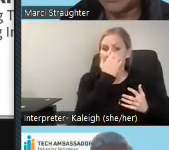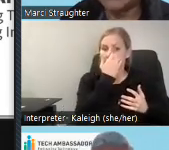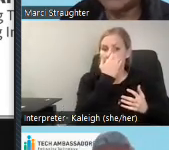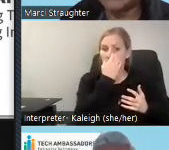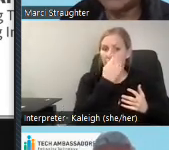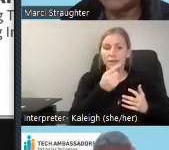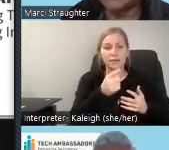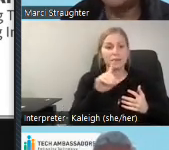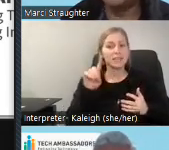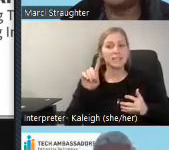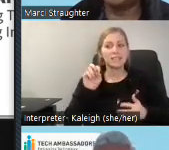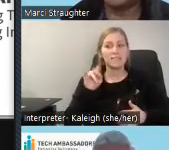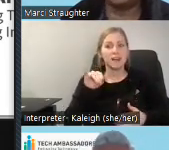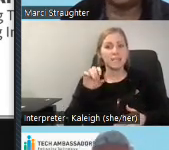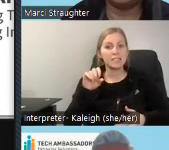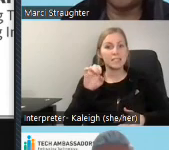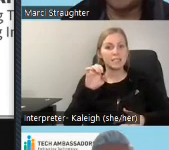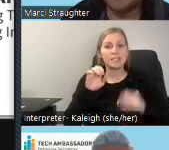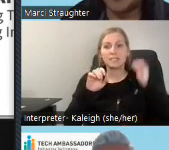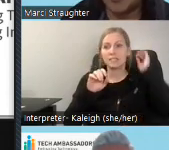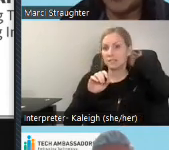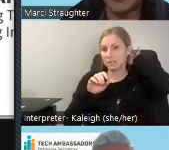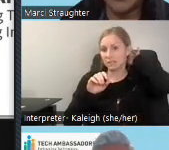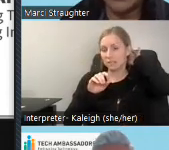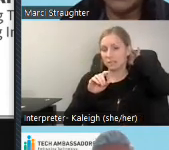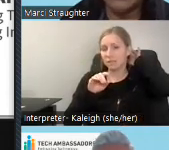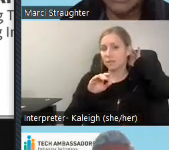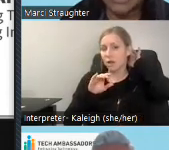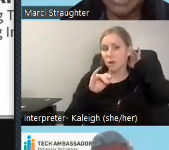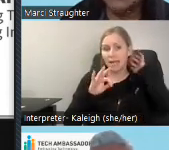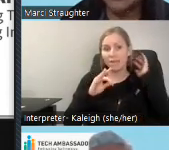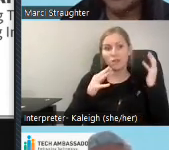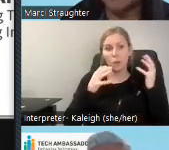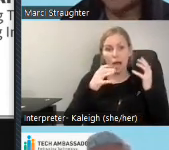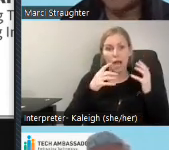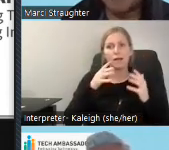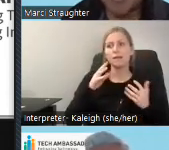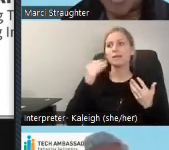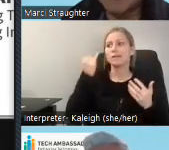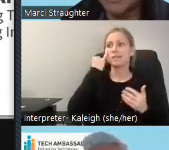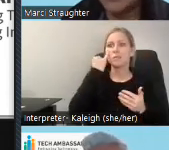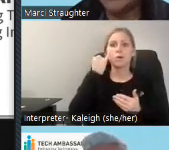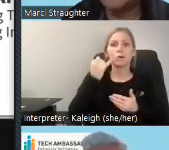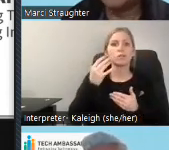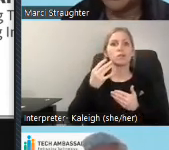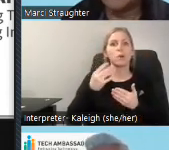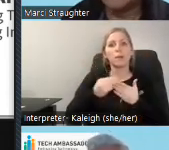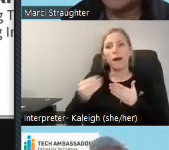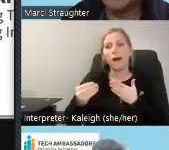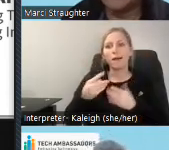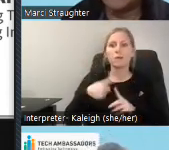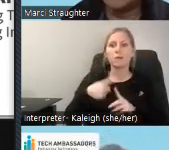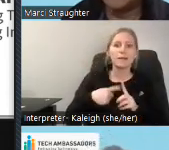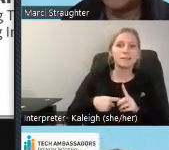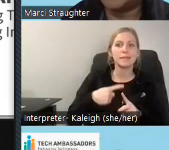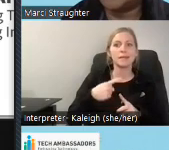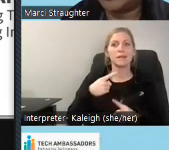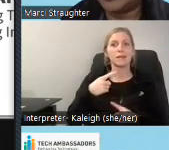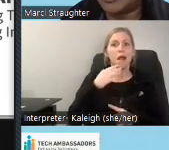these devices, when you go, if you're getting a house or an apartment, talk